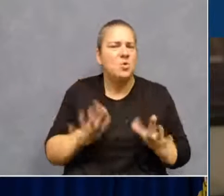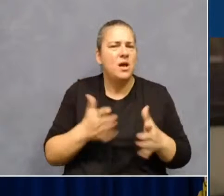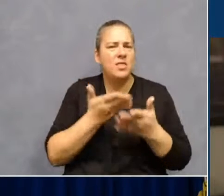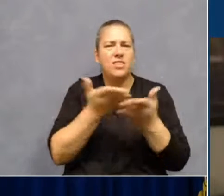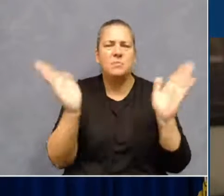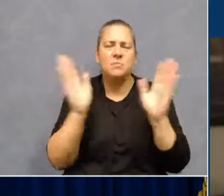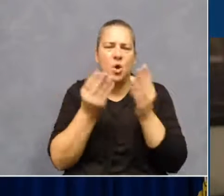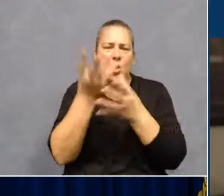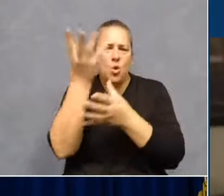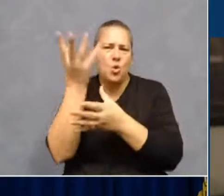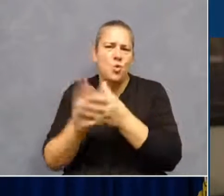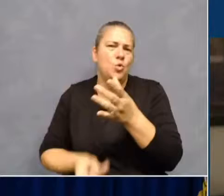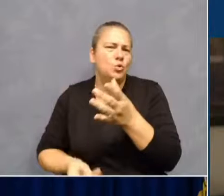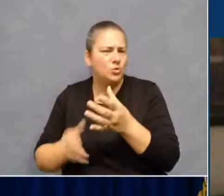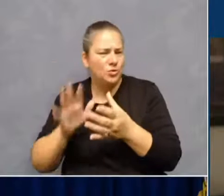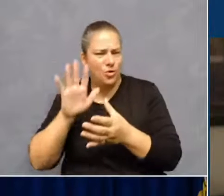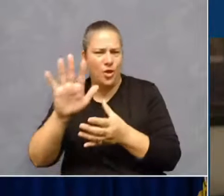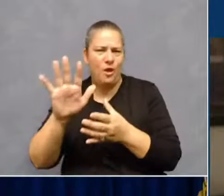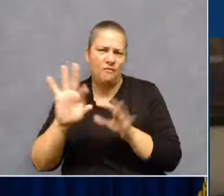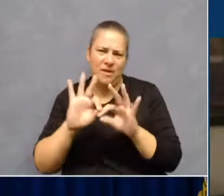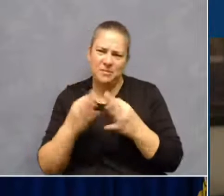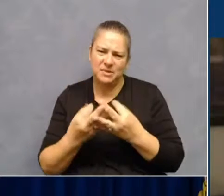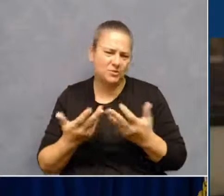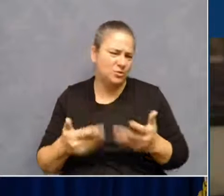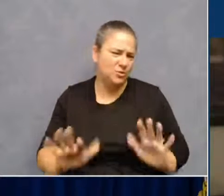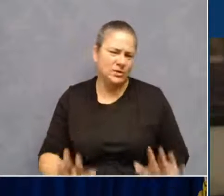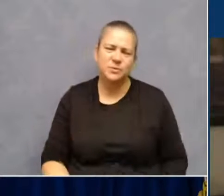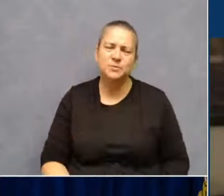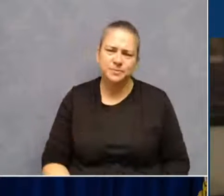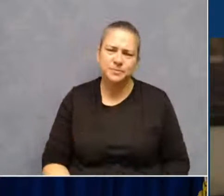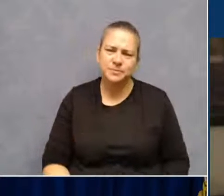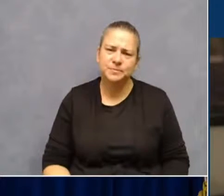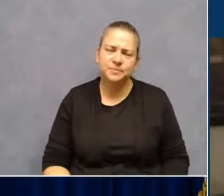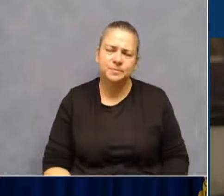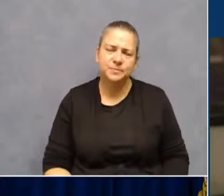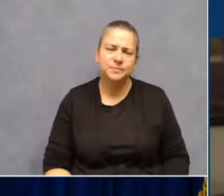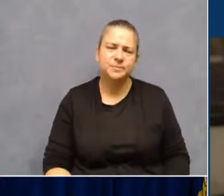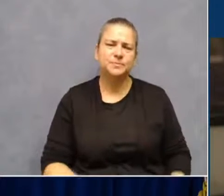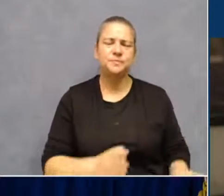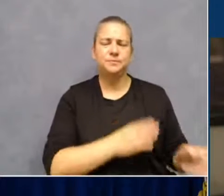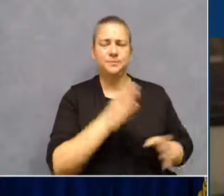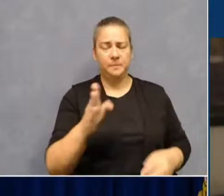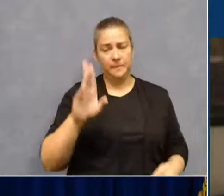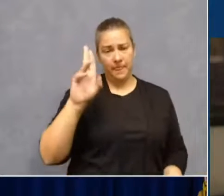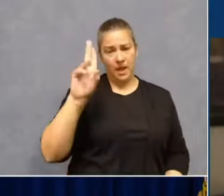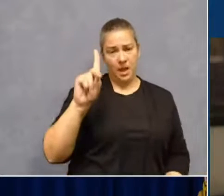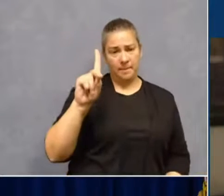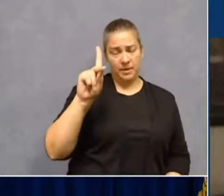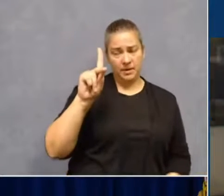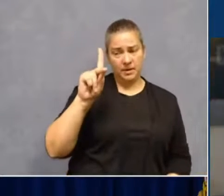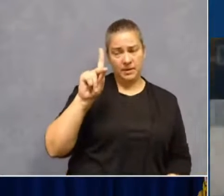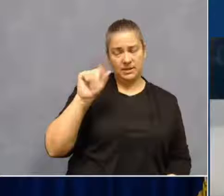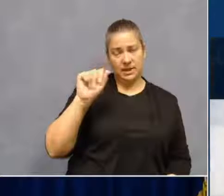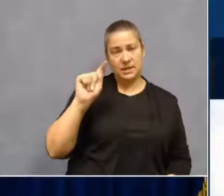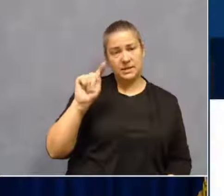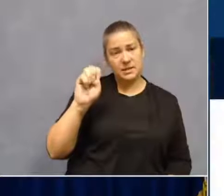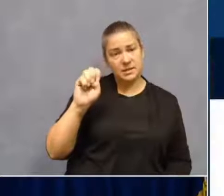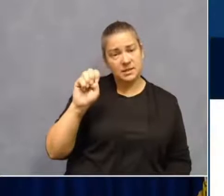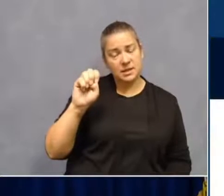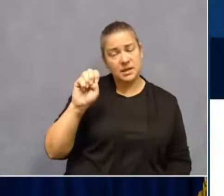Martinez. A couple other areas that we update in long-term care.